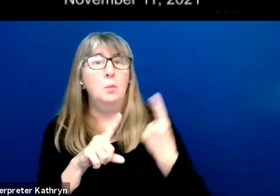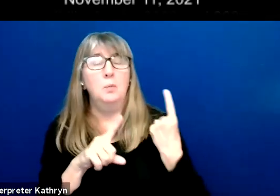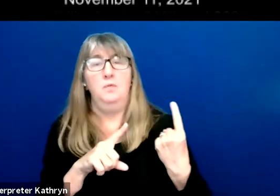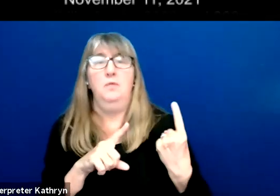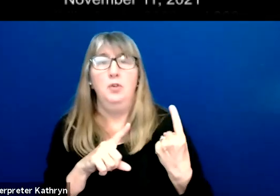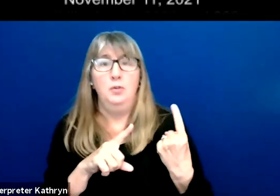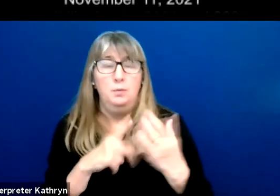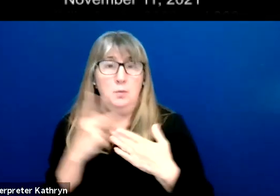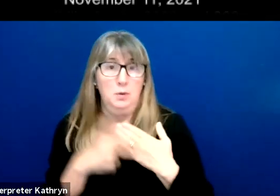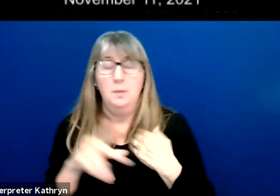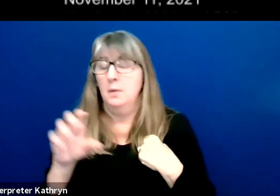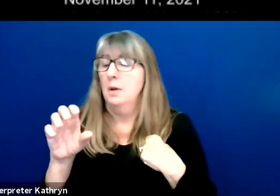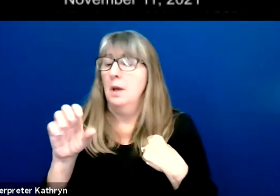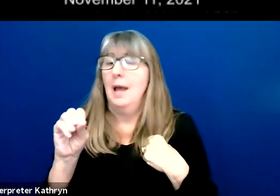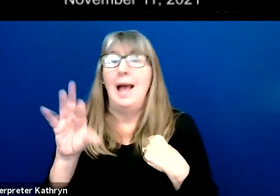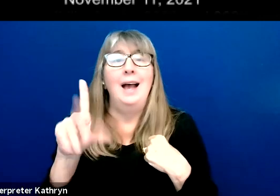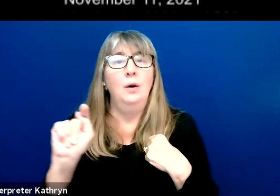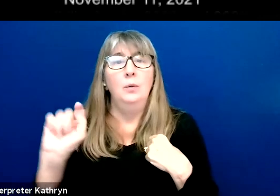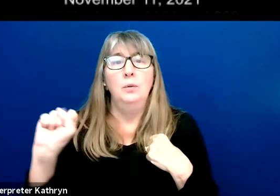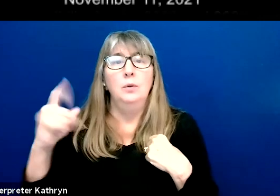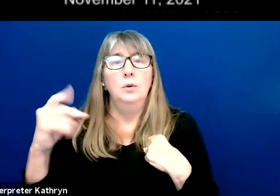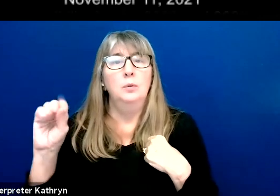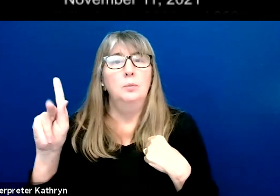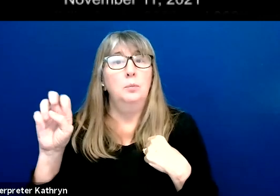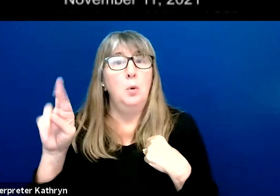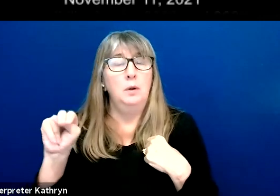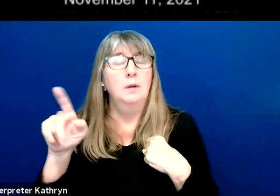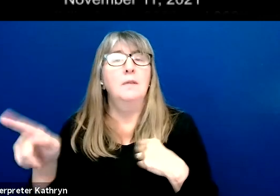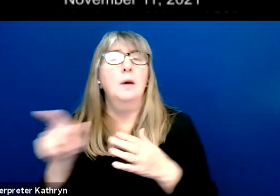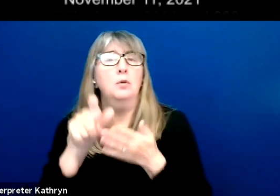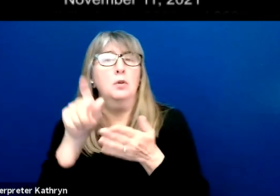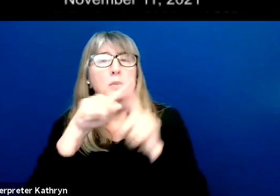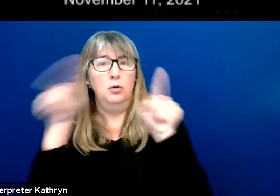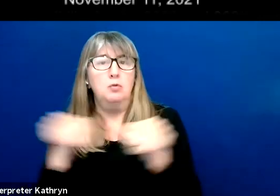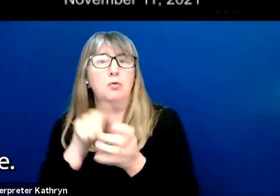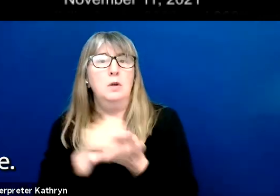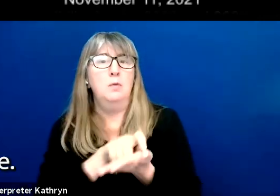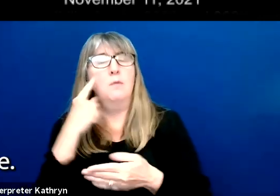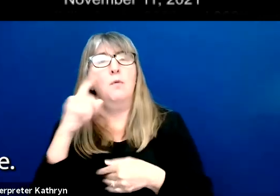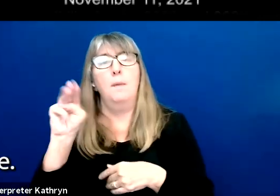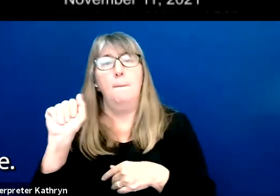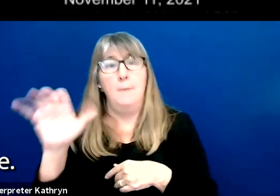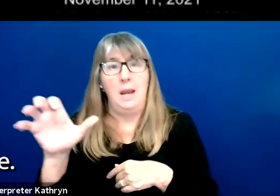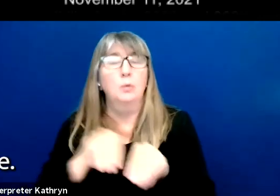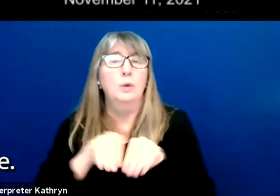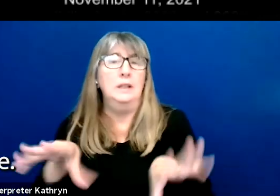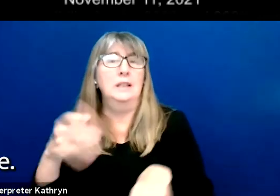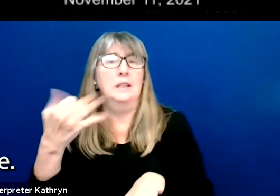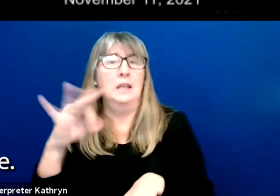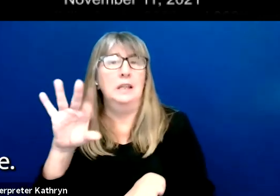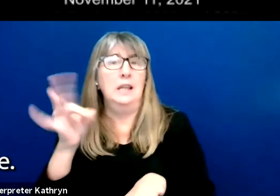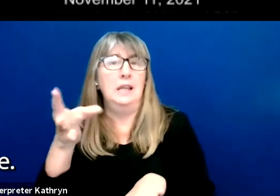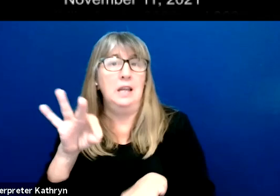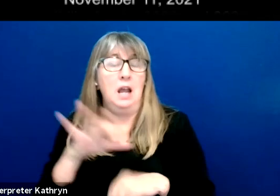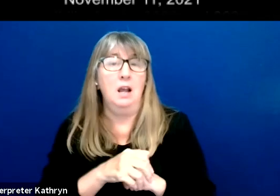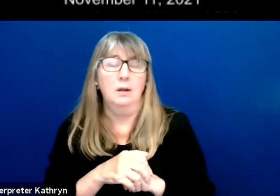for the Mac, and it was released in 1989 and was really revolutionary. At